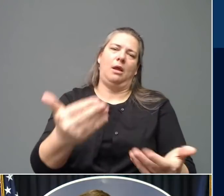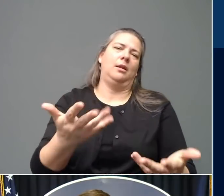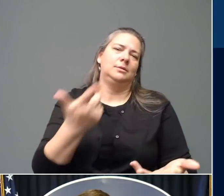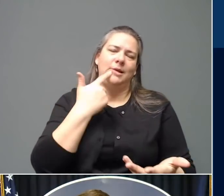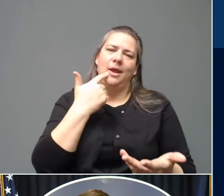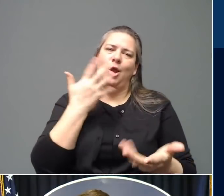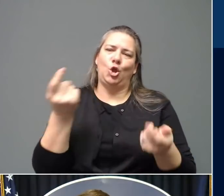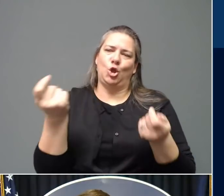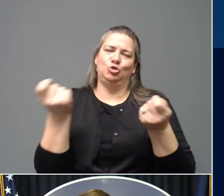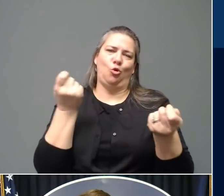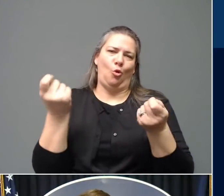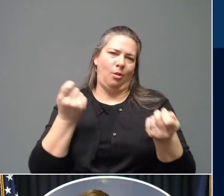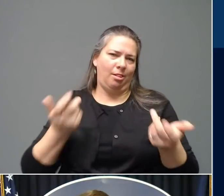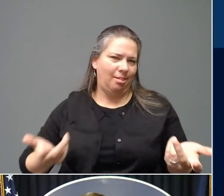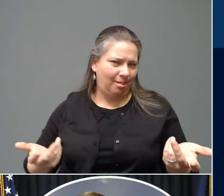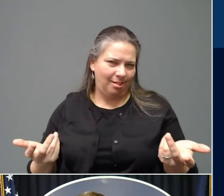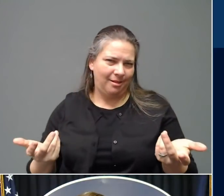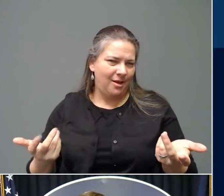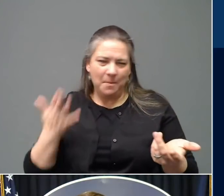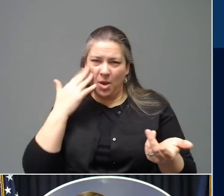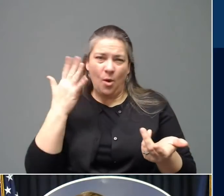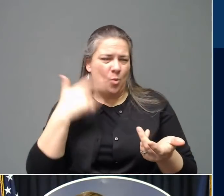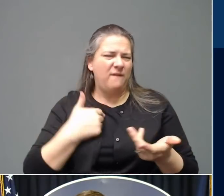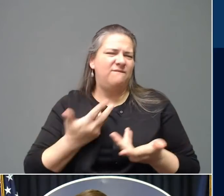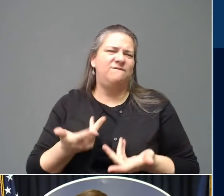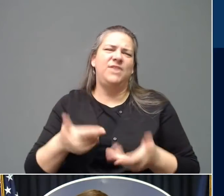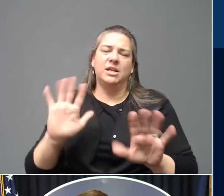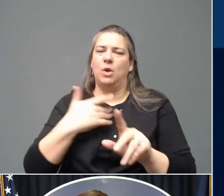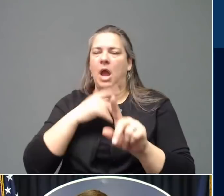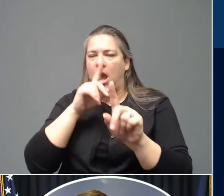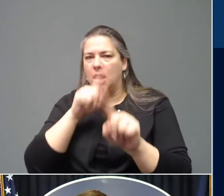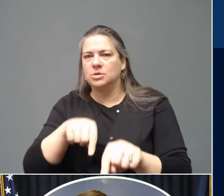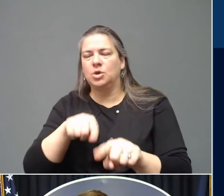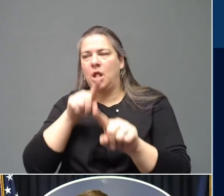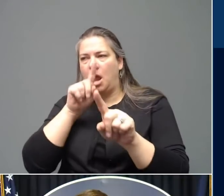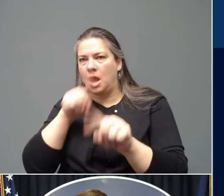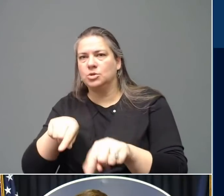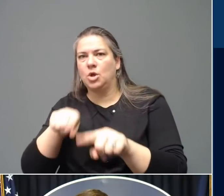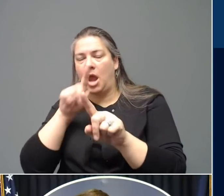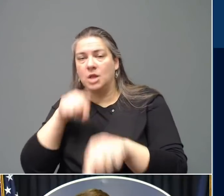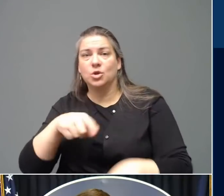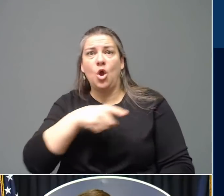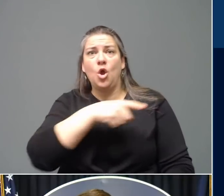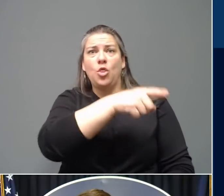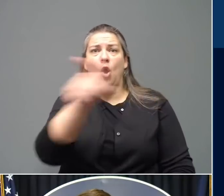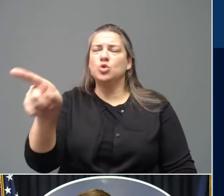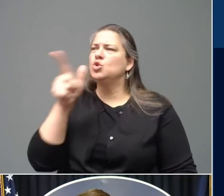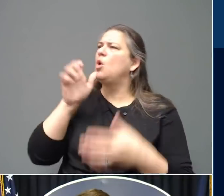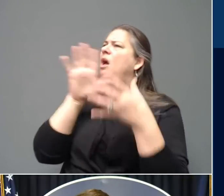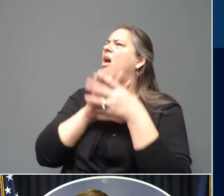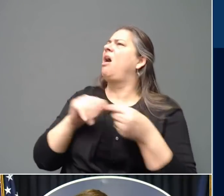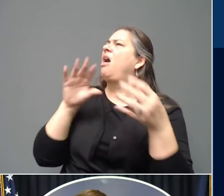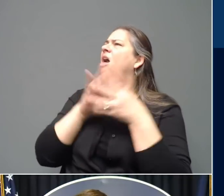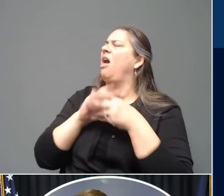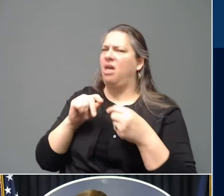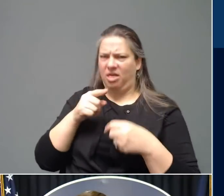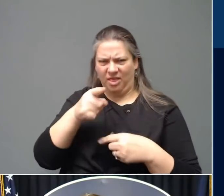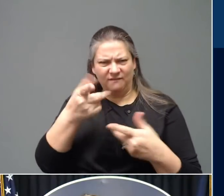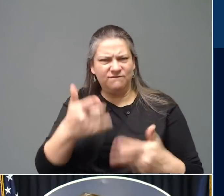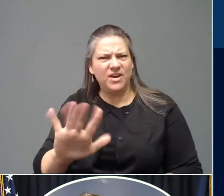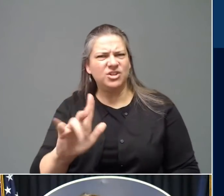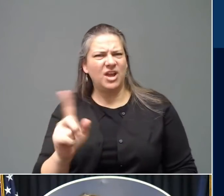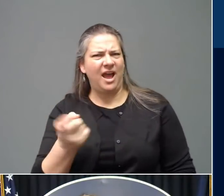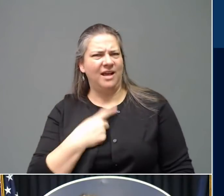right in front of a committee where some of the same people who are saying these things have been asking the questions and having